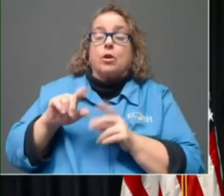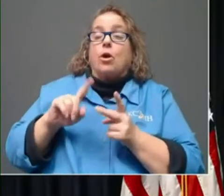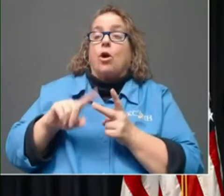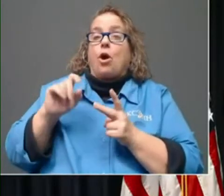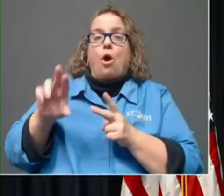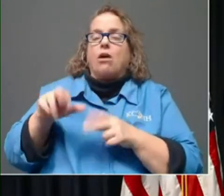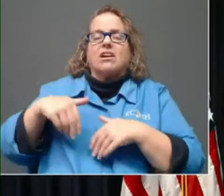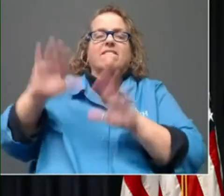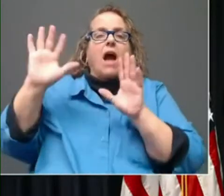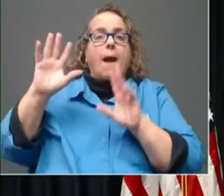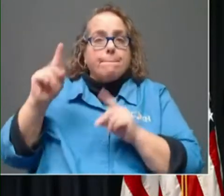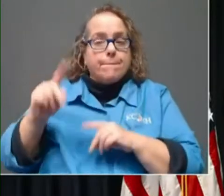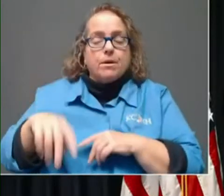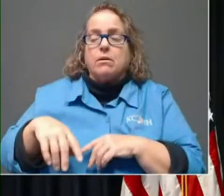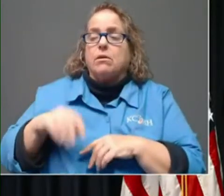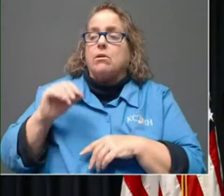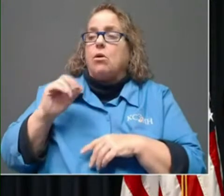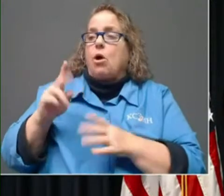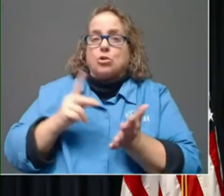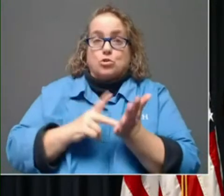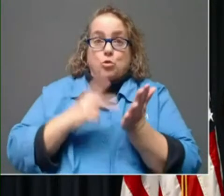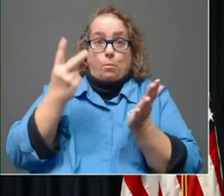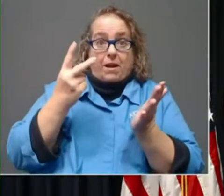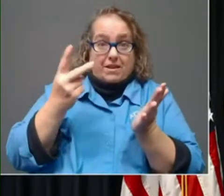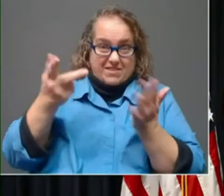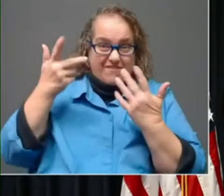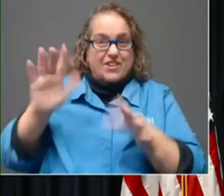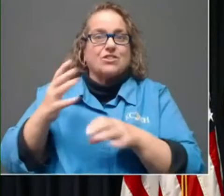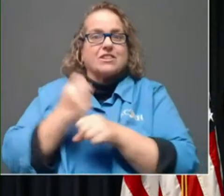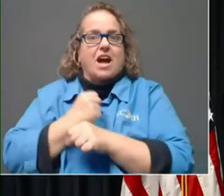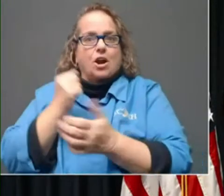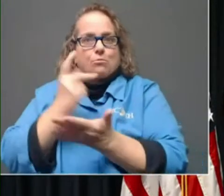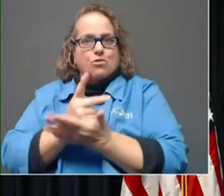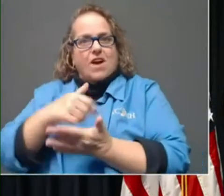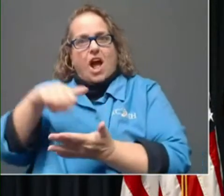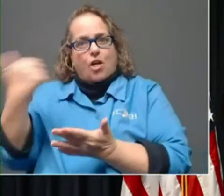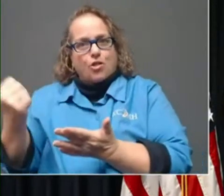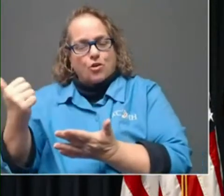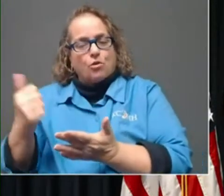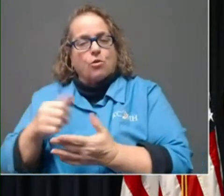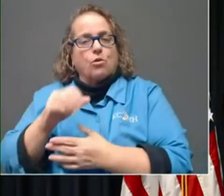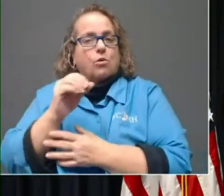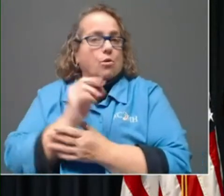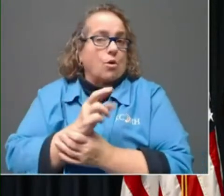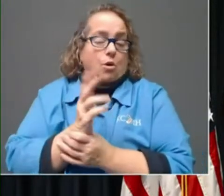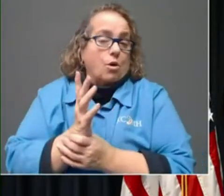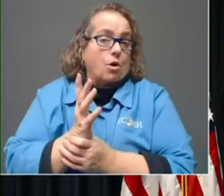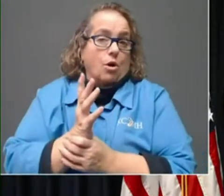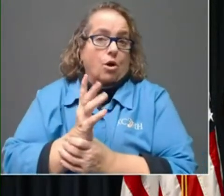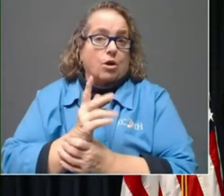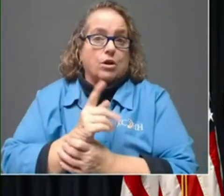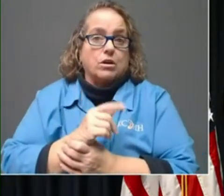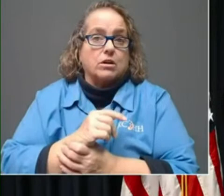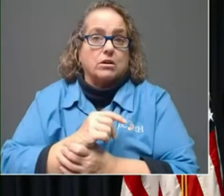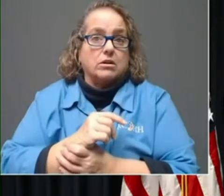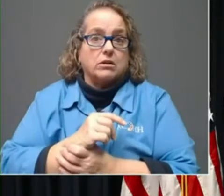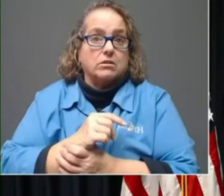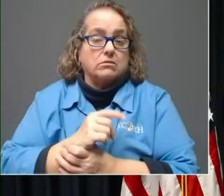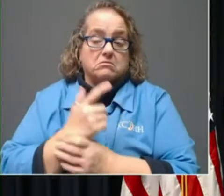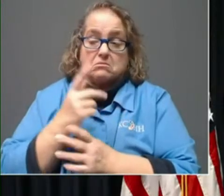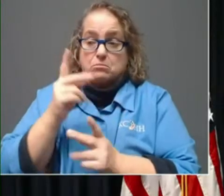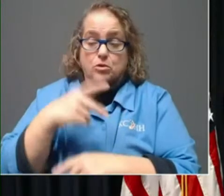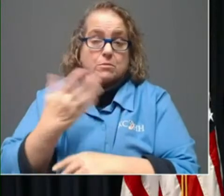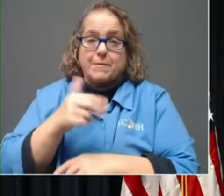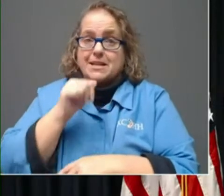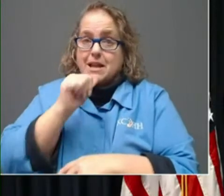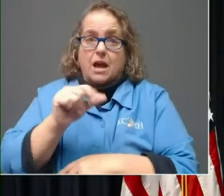otherwise gotten their claim approved or denied, or it was somebody who doesn't qualify or doesn't